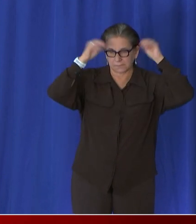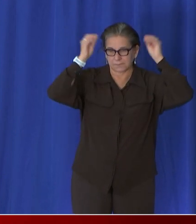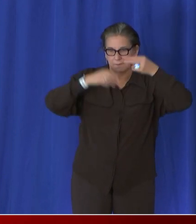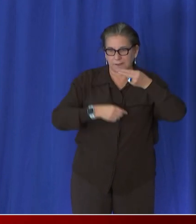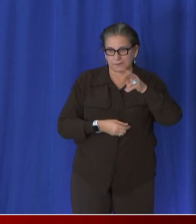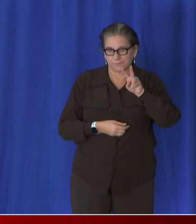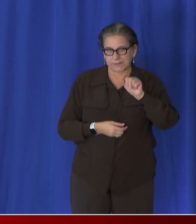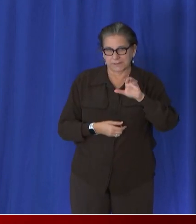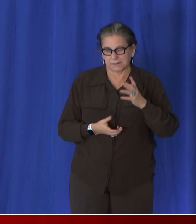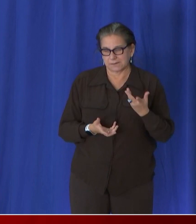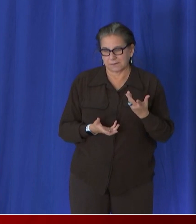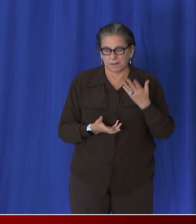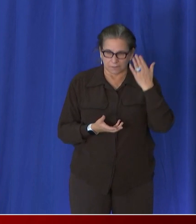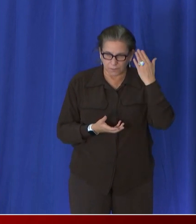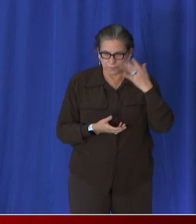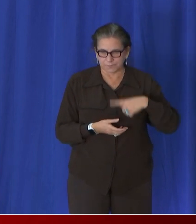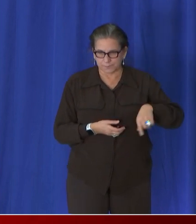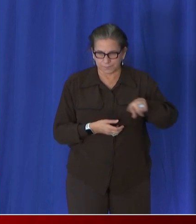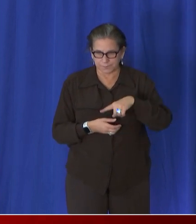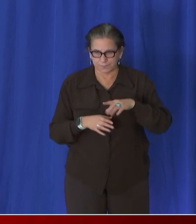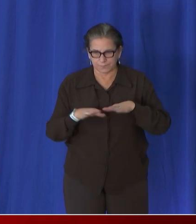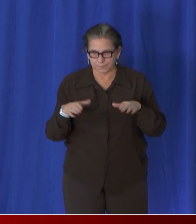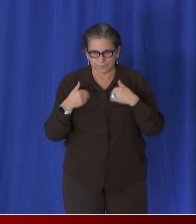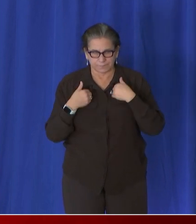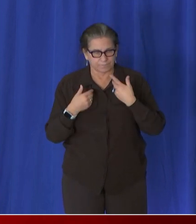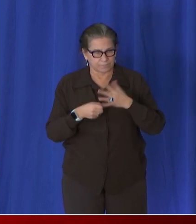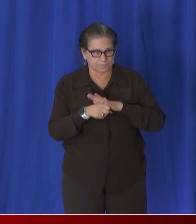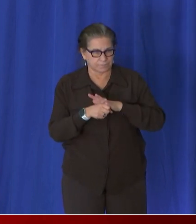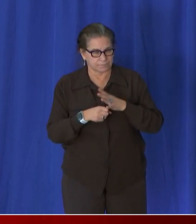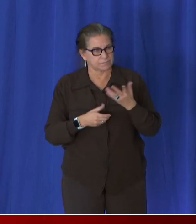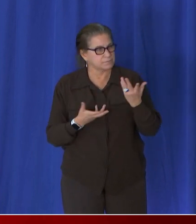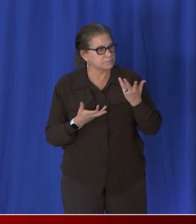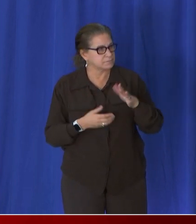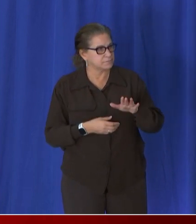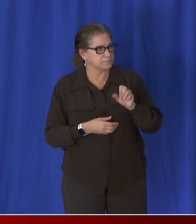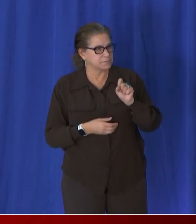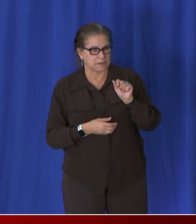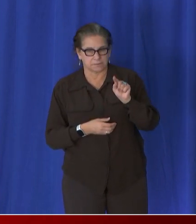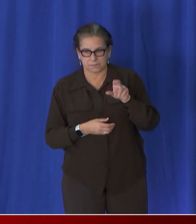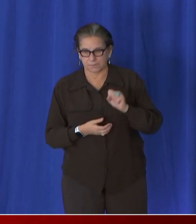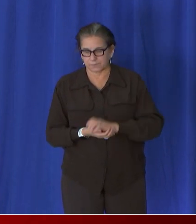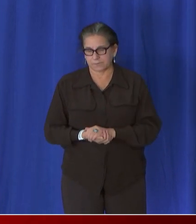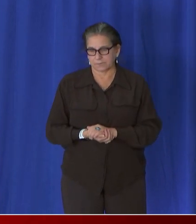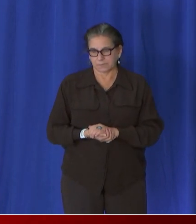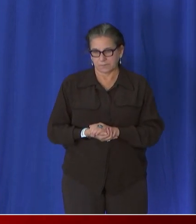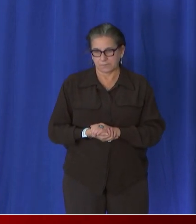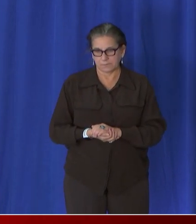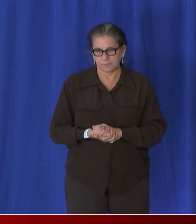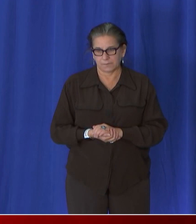coronavirus.dc.gov /over-the-counter. So with that, we're happy to answer your questions.